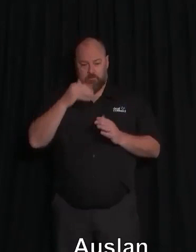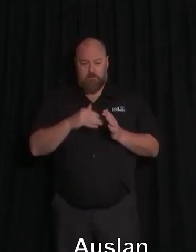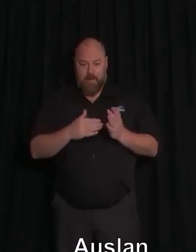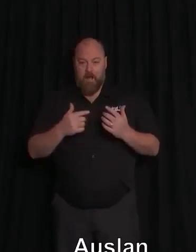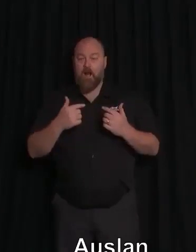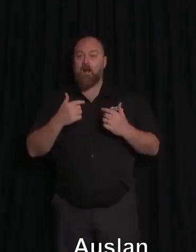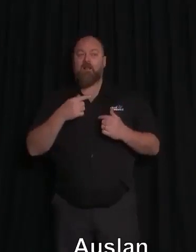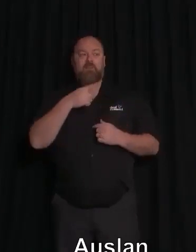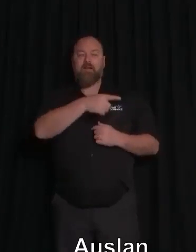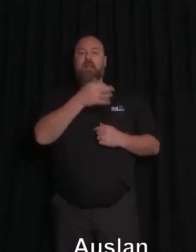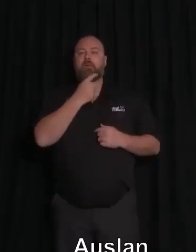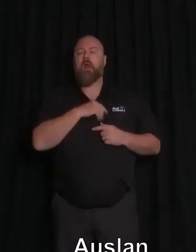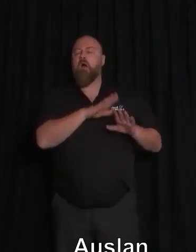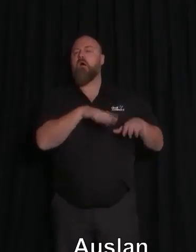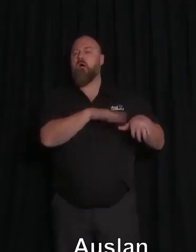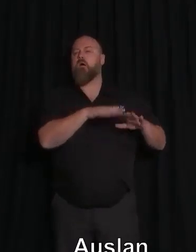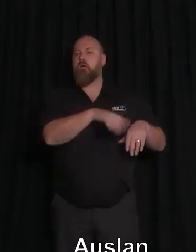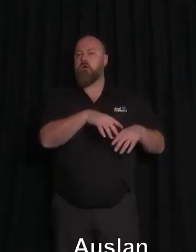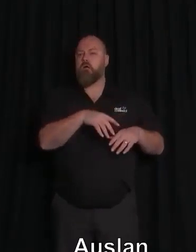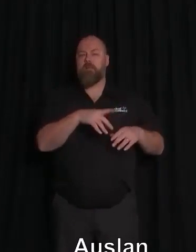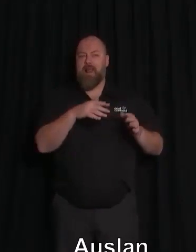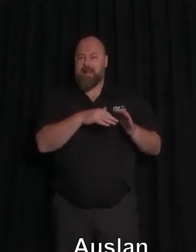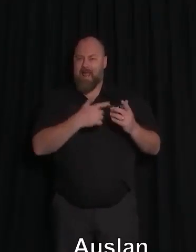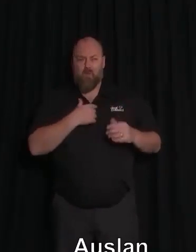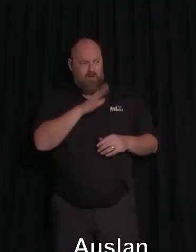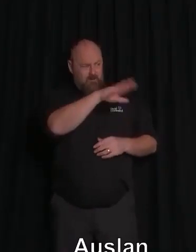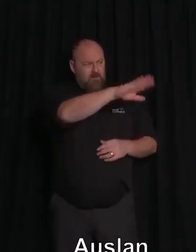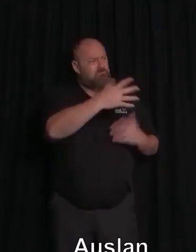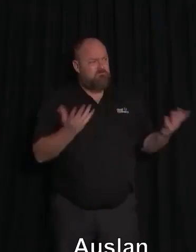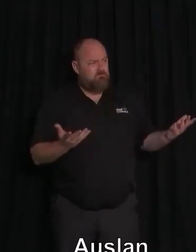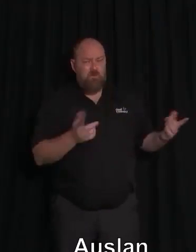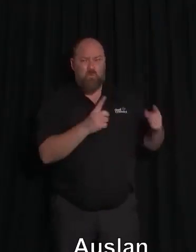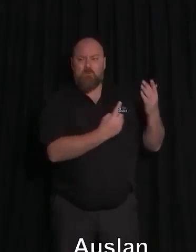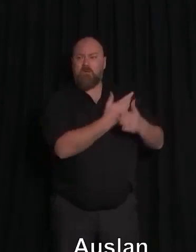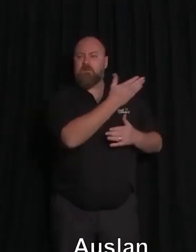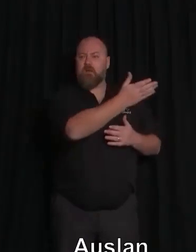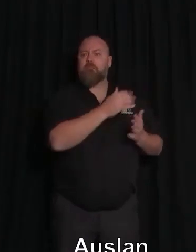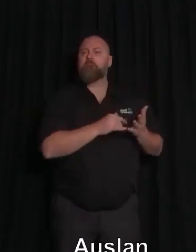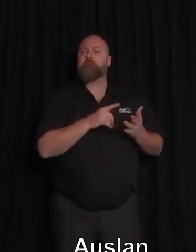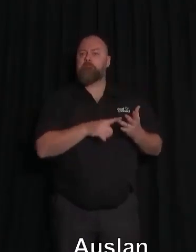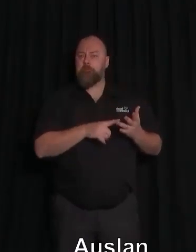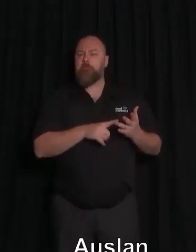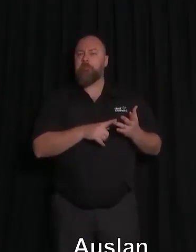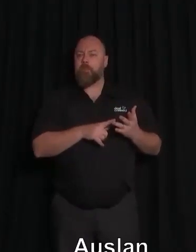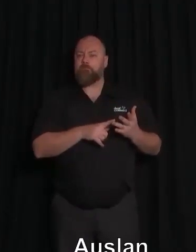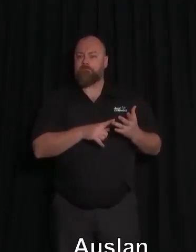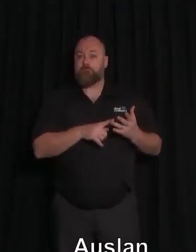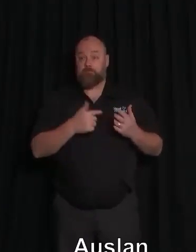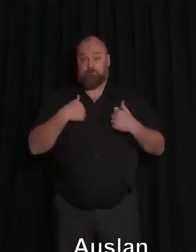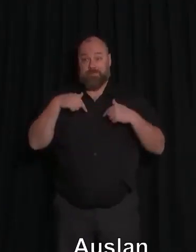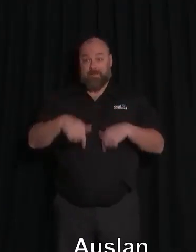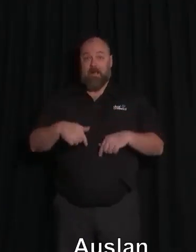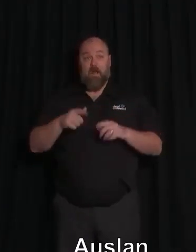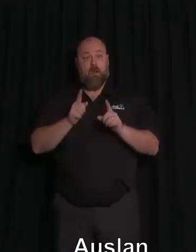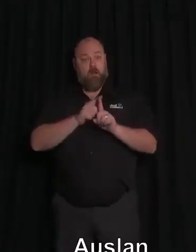being watered down and questioned in the context of anti-gender movements. And here, as a movement, we have to put